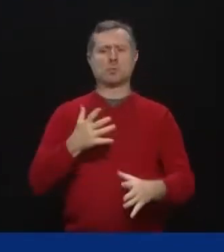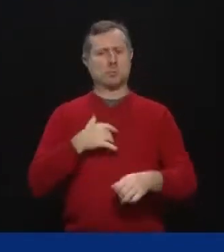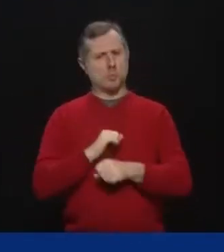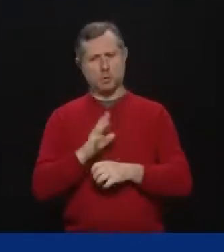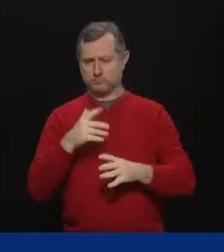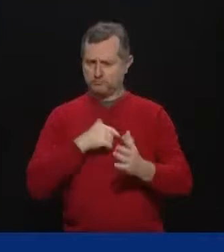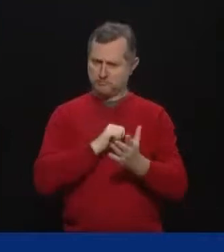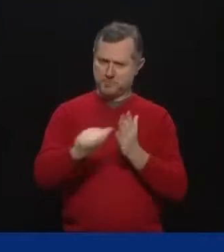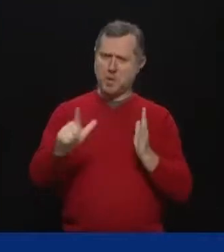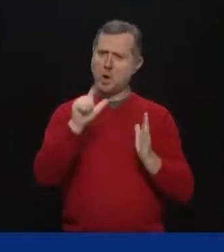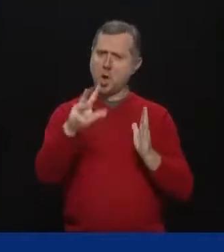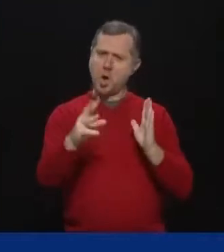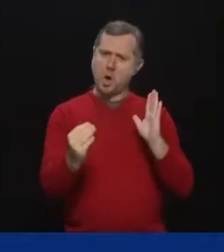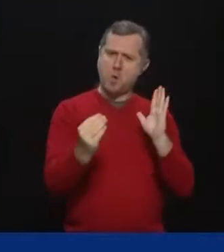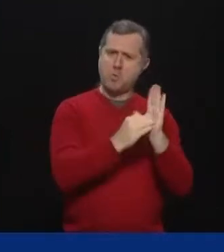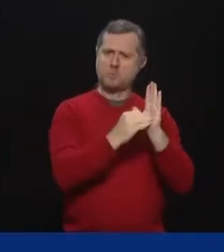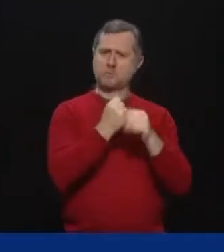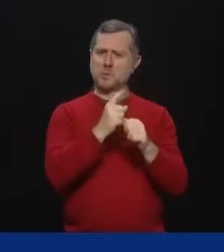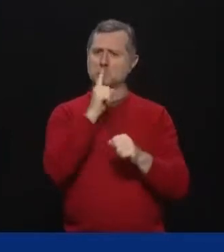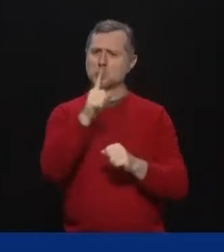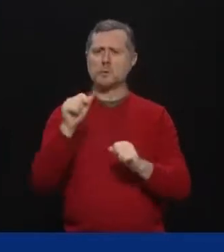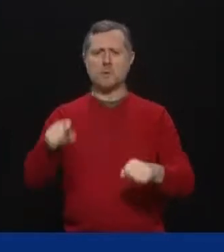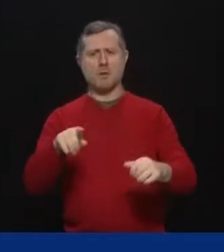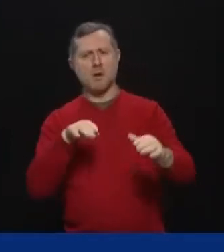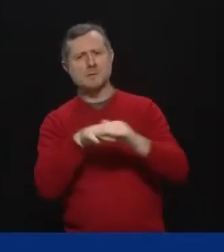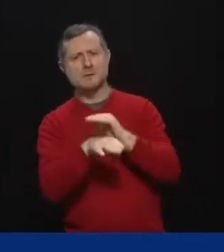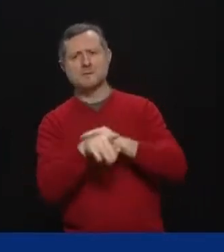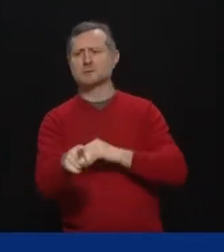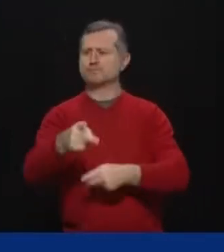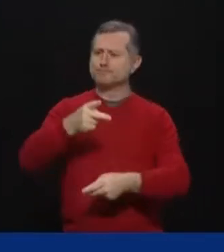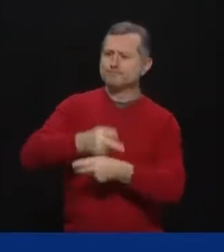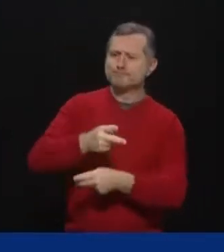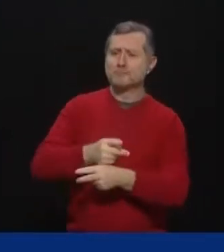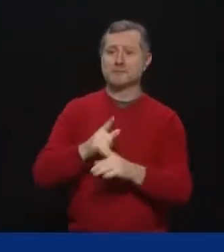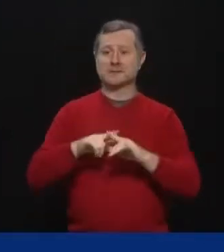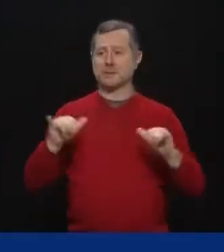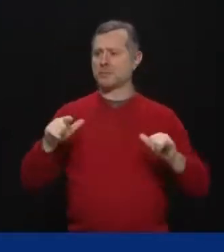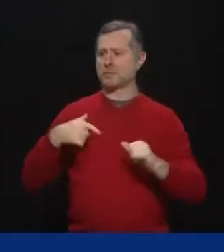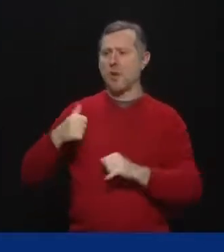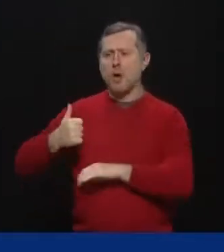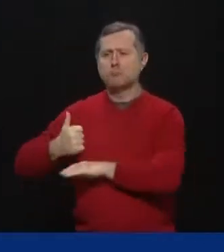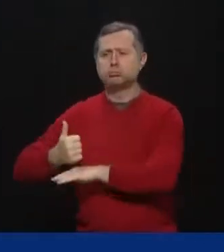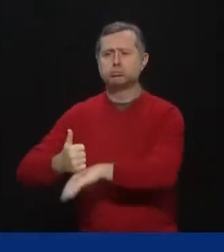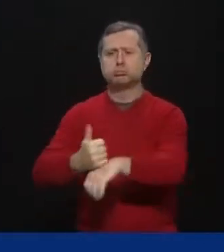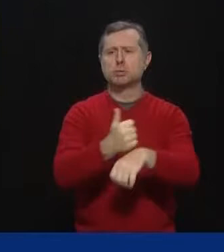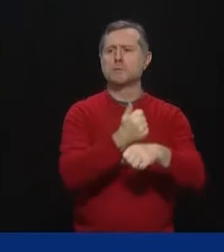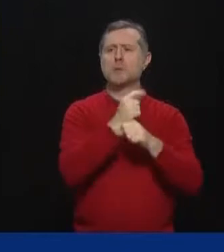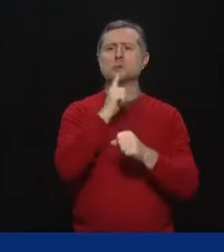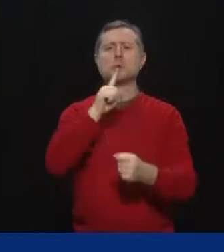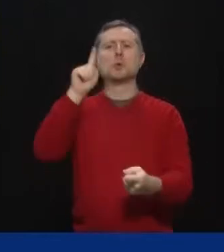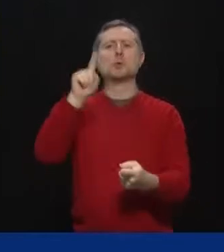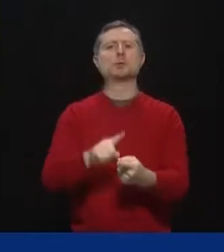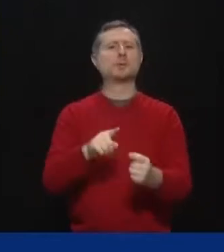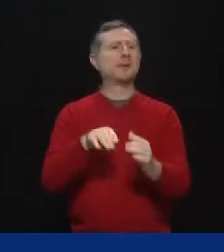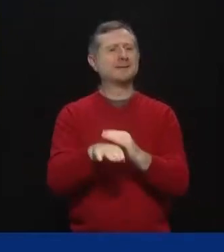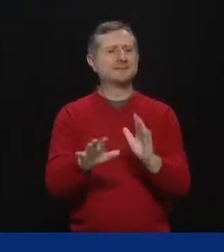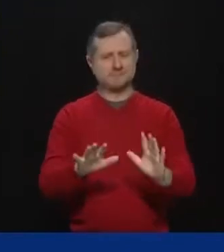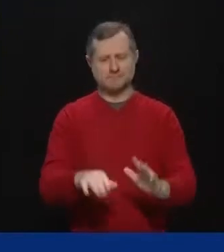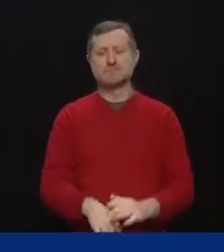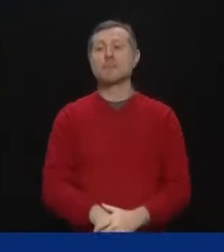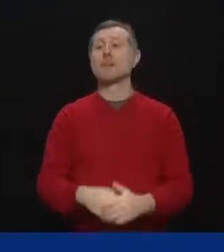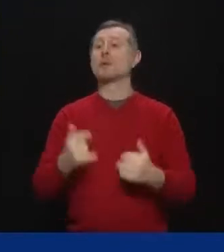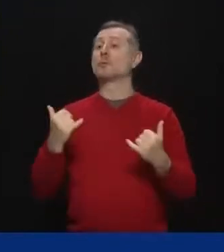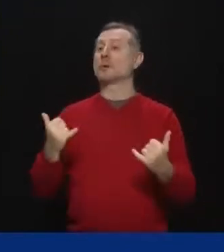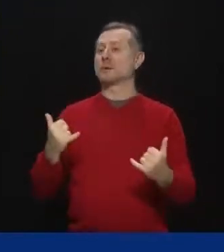people can get the care they need today while putting protections in place as a bulwark against attack. We're here today because what's happening in Texas